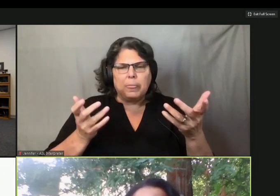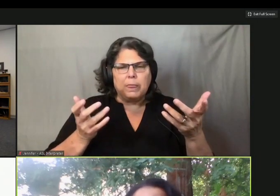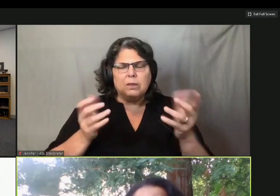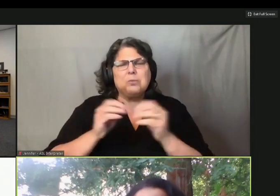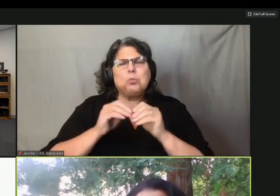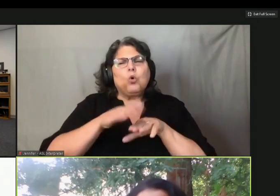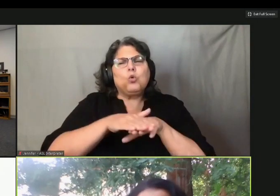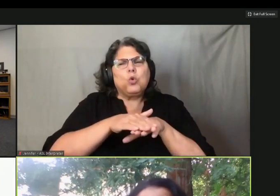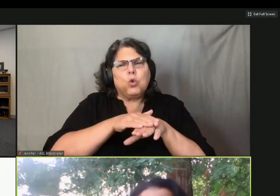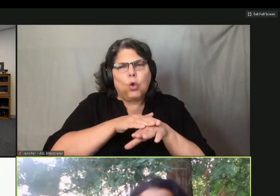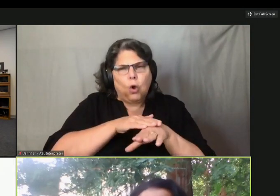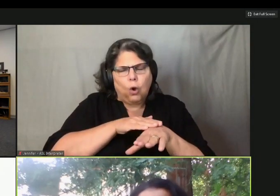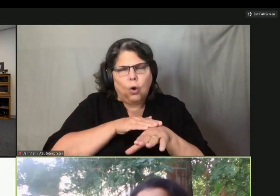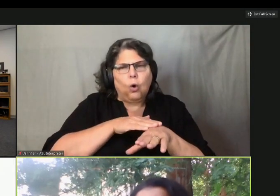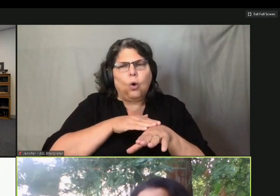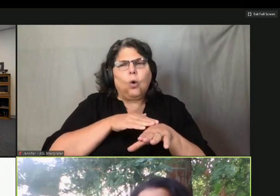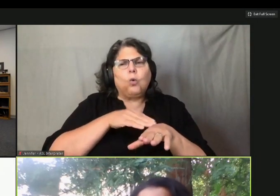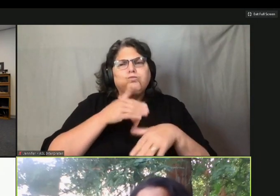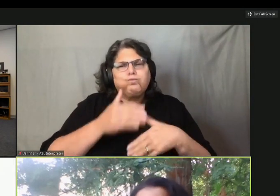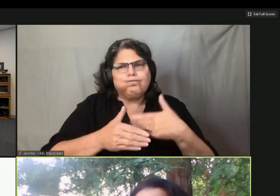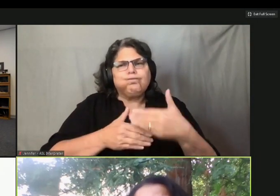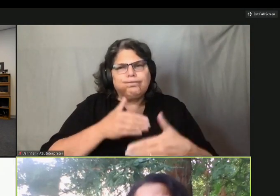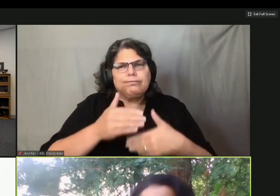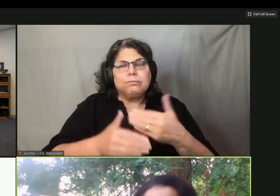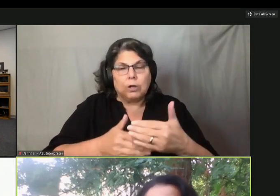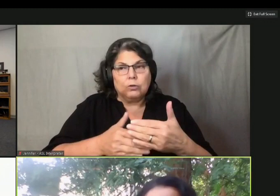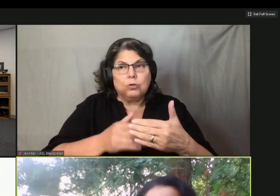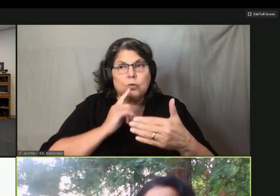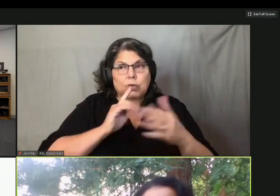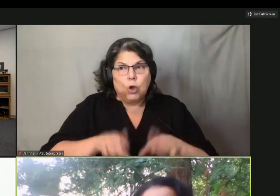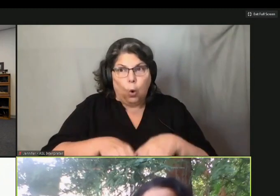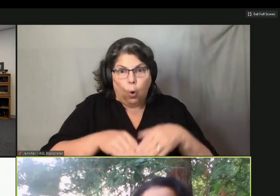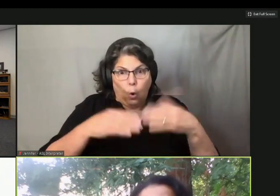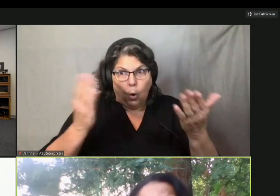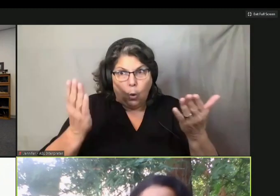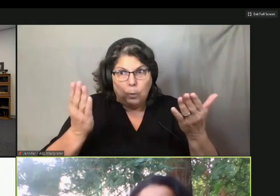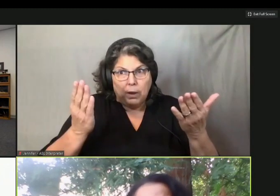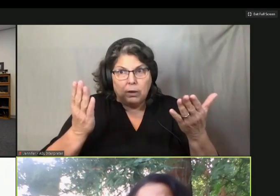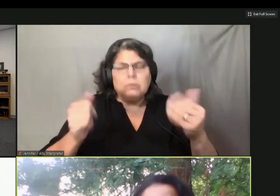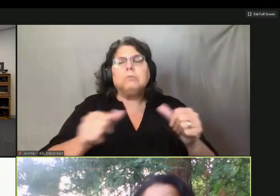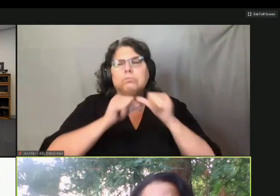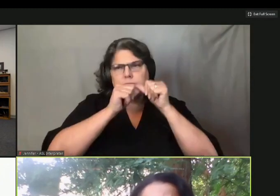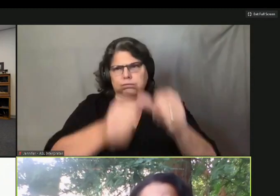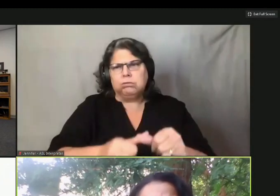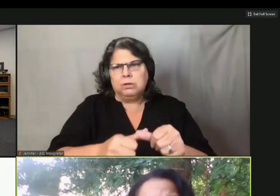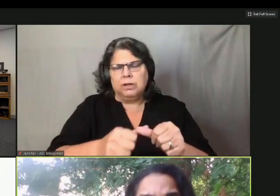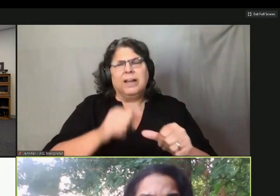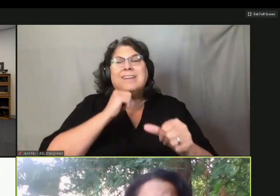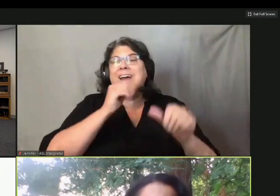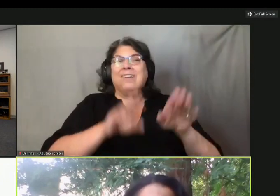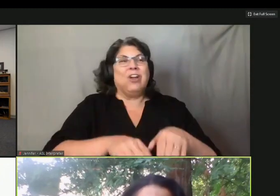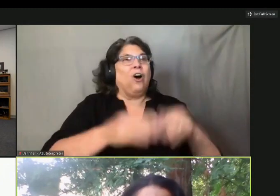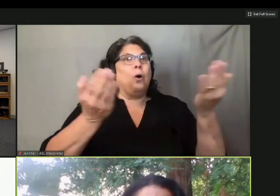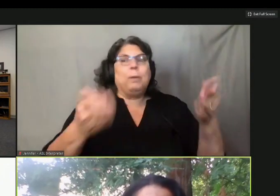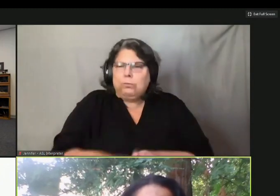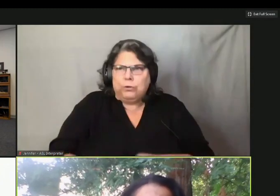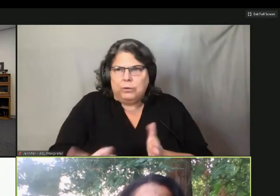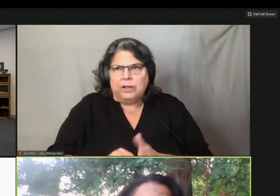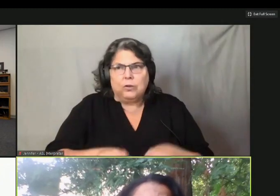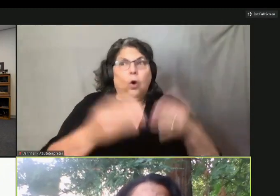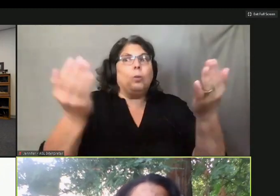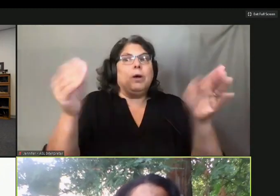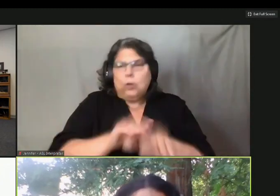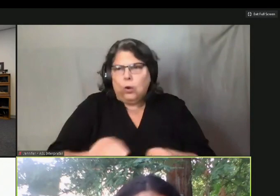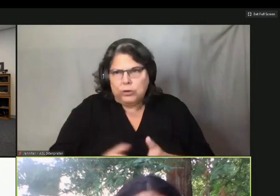slower, systematic approach to ensure that when we open, we can stay open and we don't have to go back again to more restrictive measures.